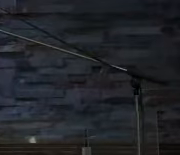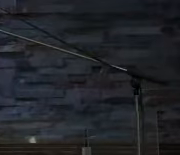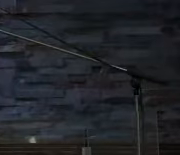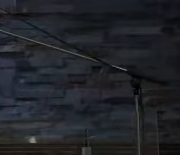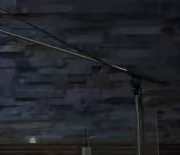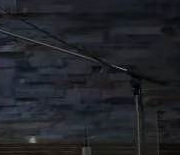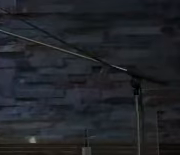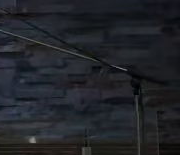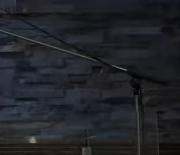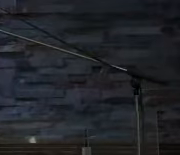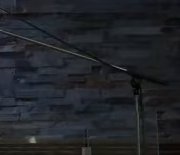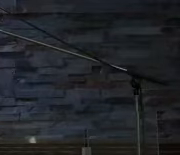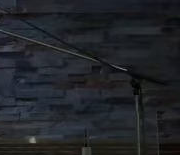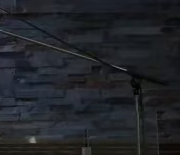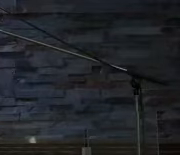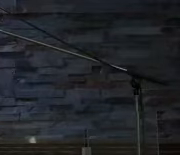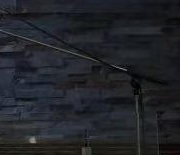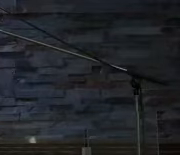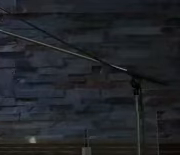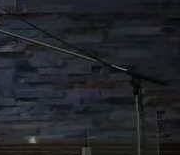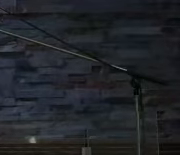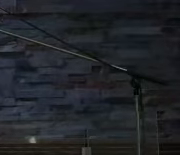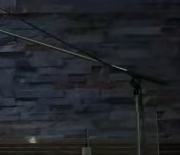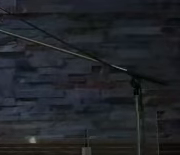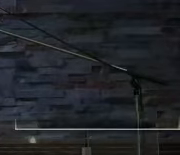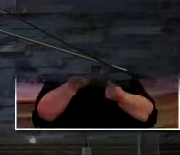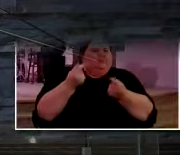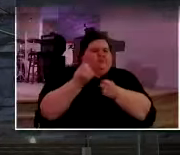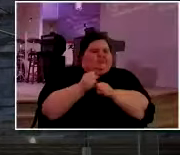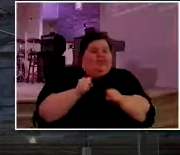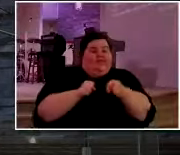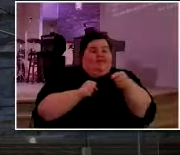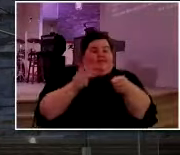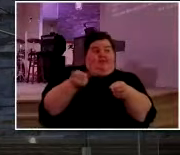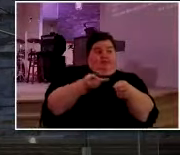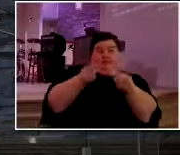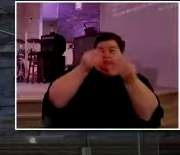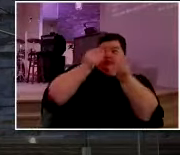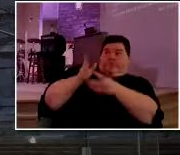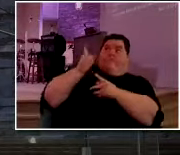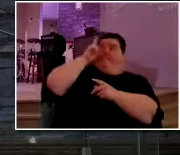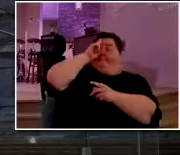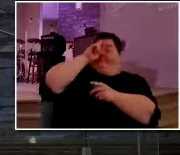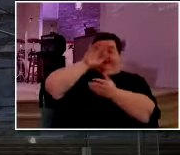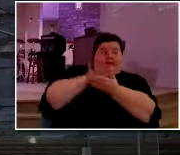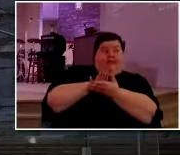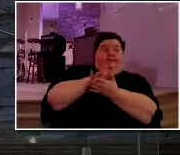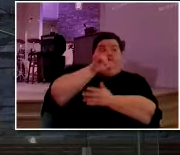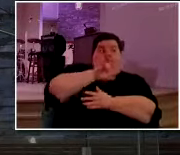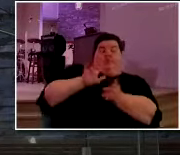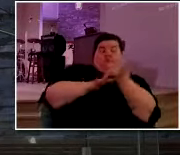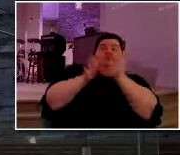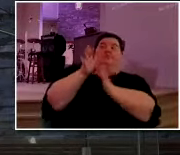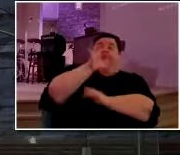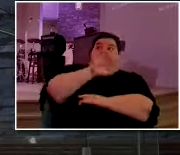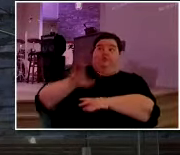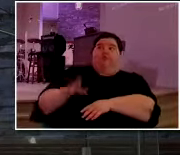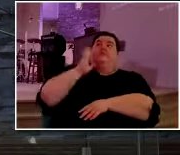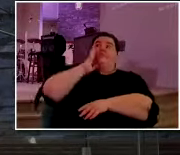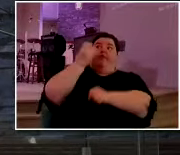got to do to be saved? And they said, believe on the Lord Jesus Christ and thou shalt be saved